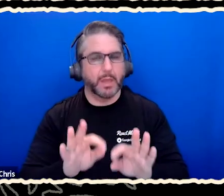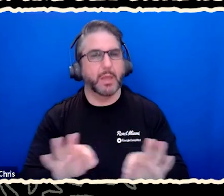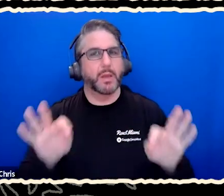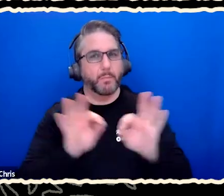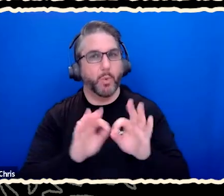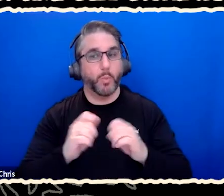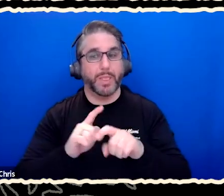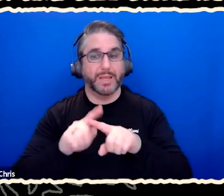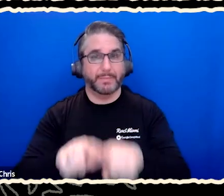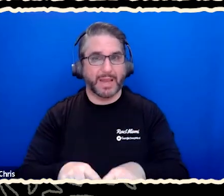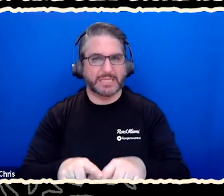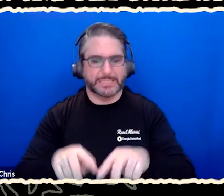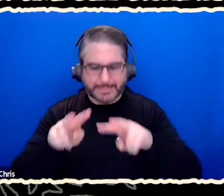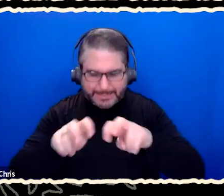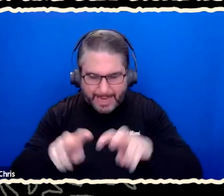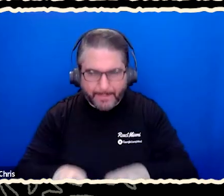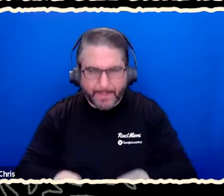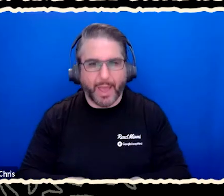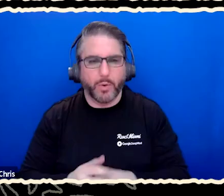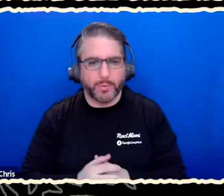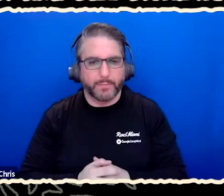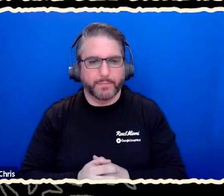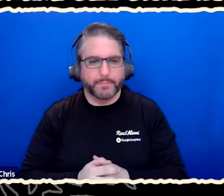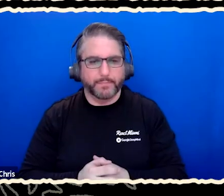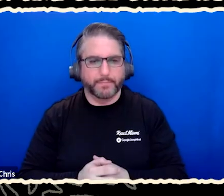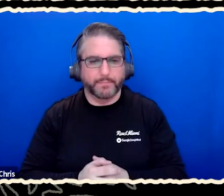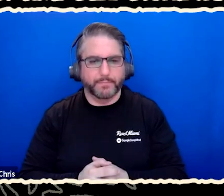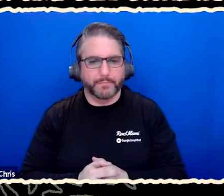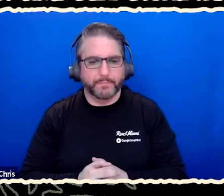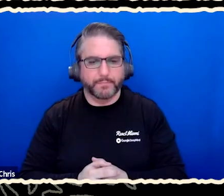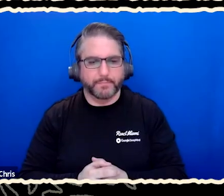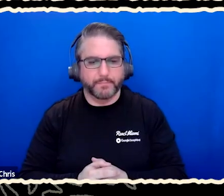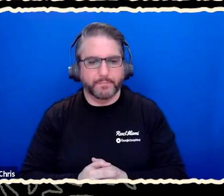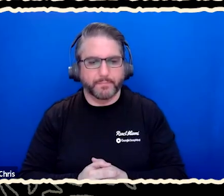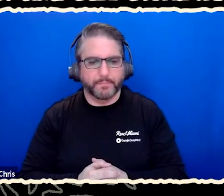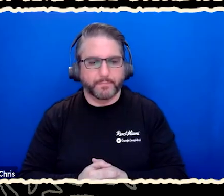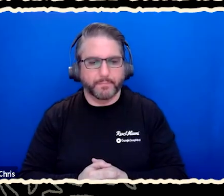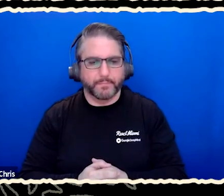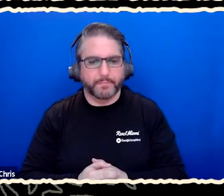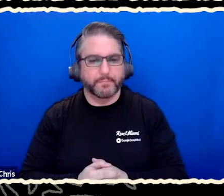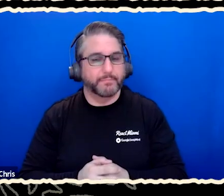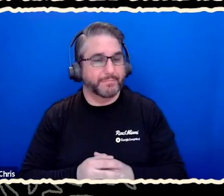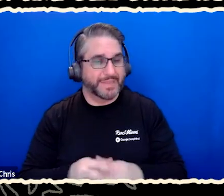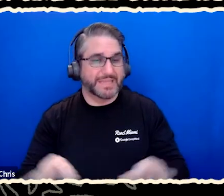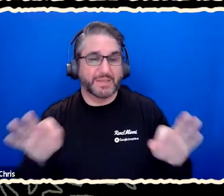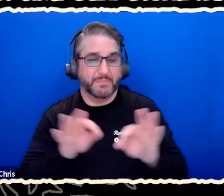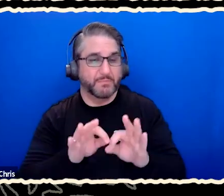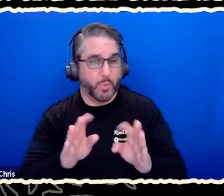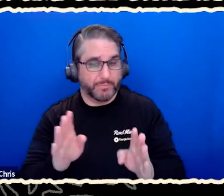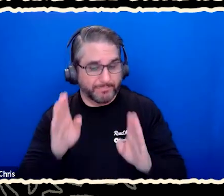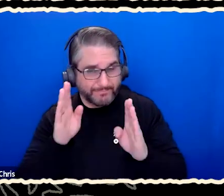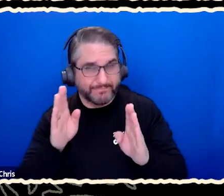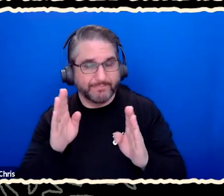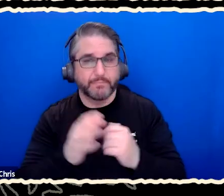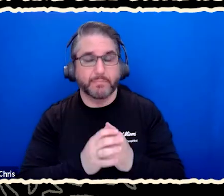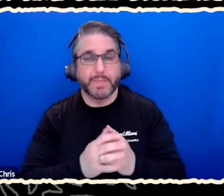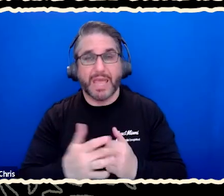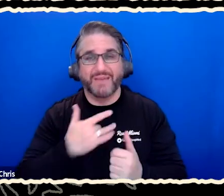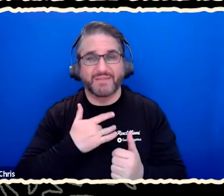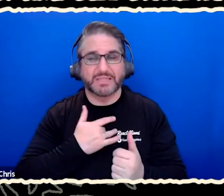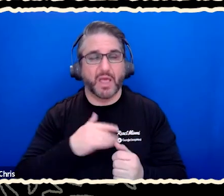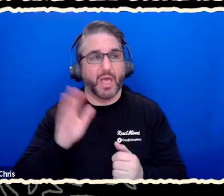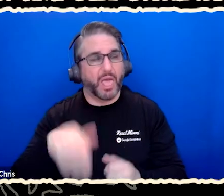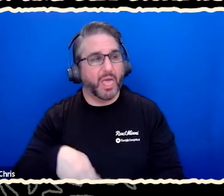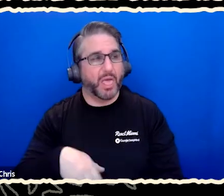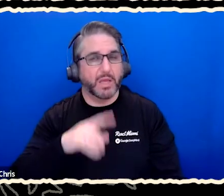dependencies, always check them, listen to Dependabot, really. It has its points, and even if it feels like a drag, it's super important